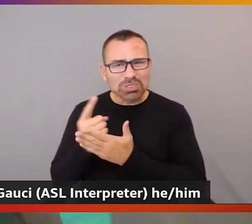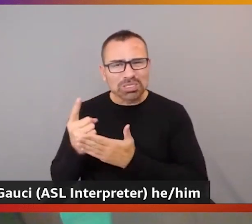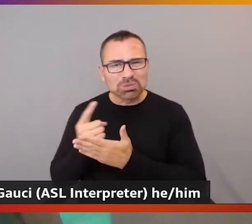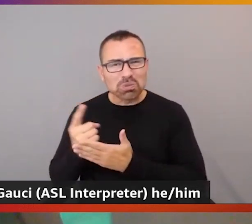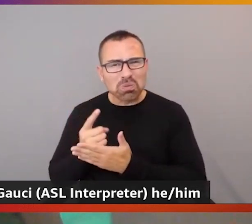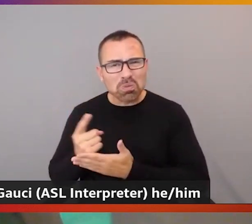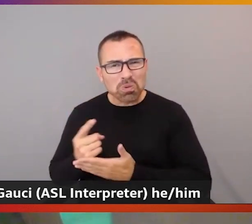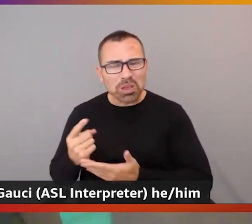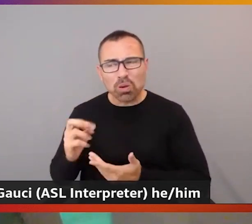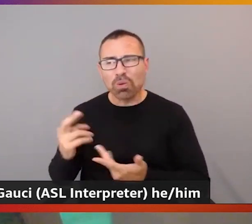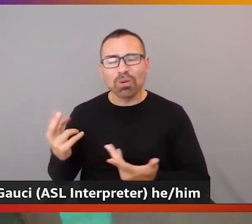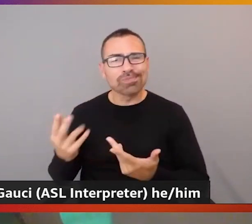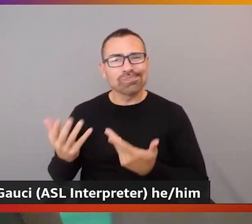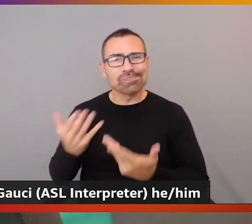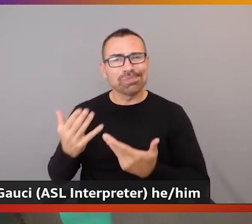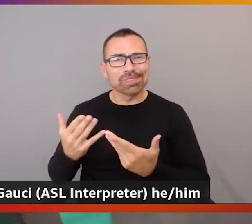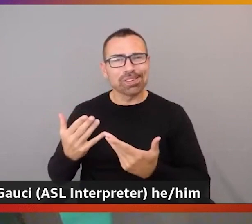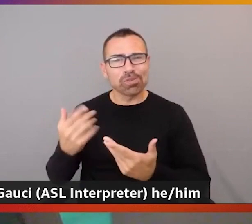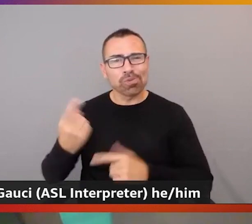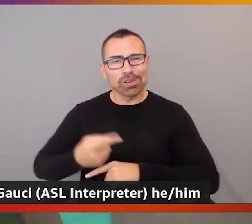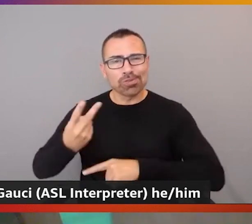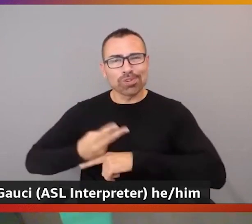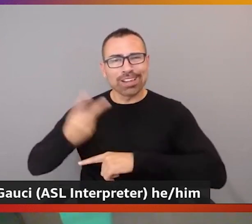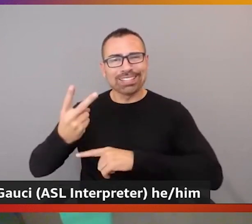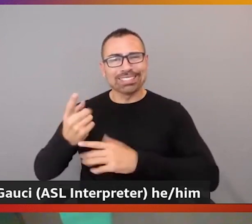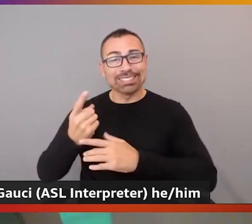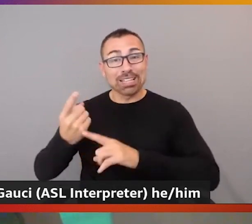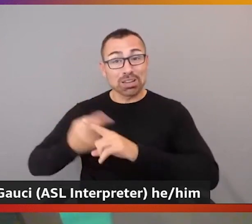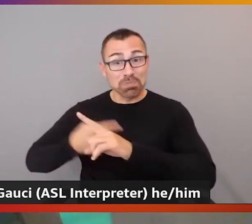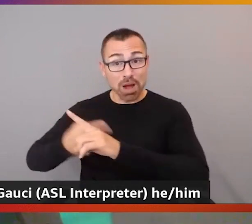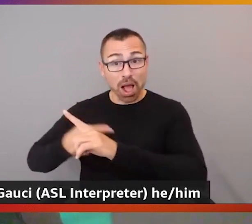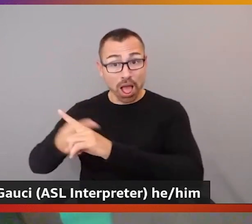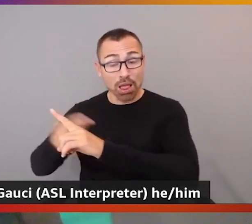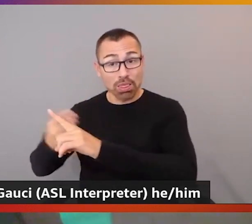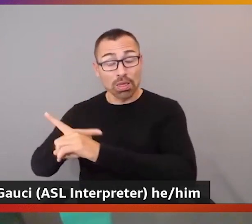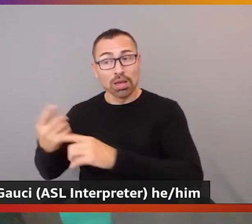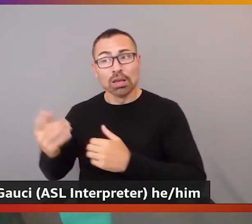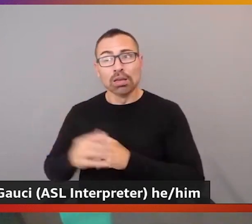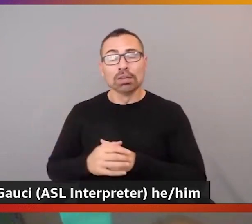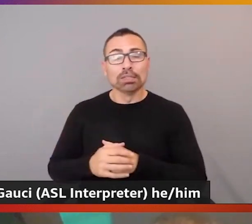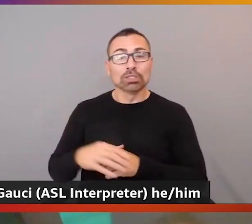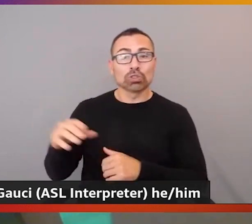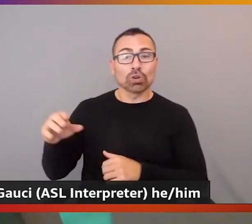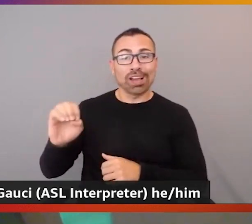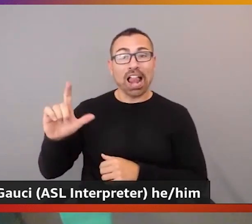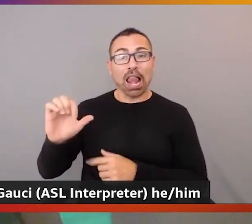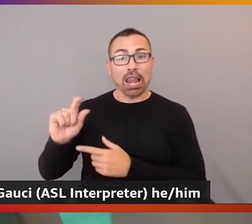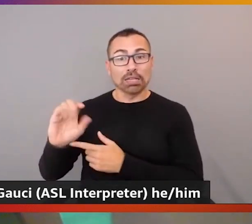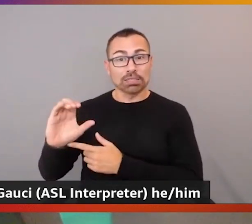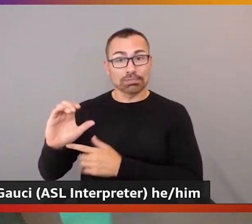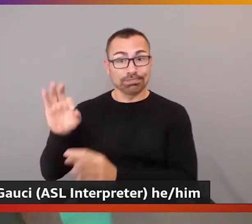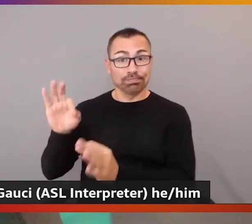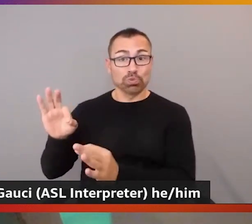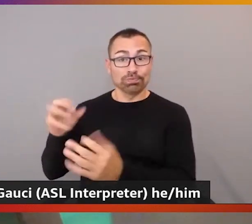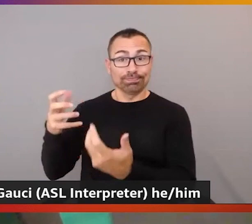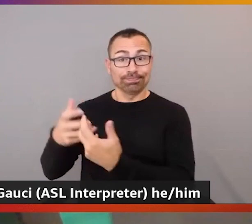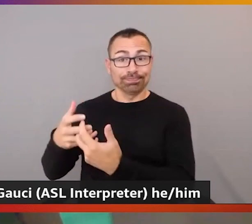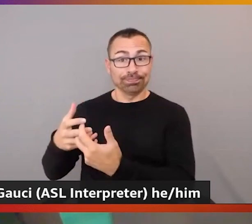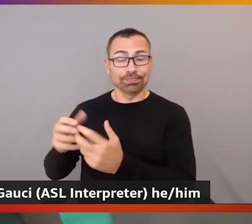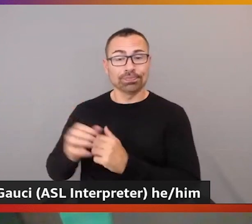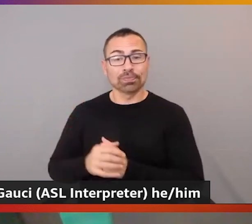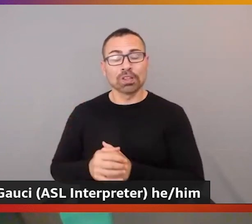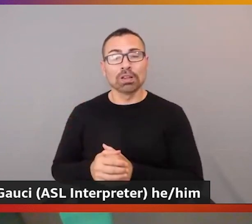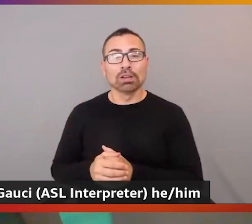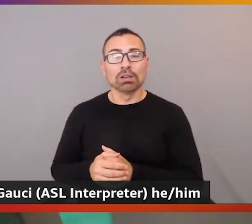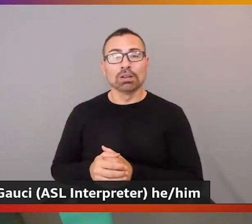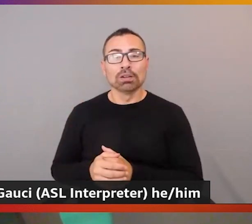maybe a couple of days each month, in aggregate. And so elastic throughput is a great fit, right? If you have,